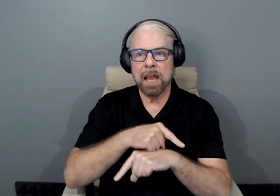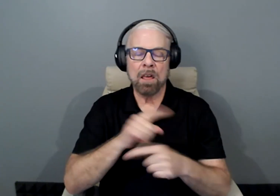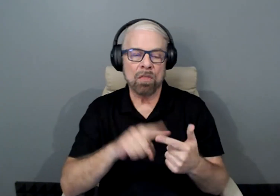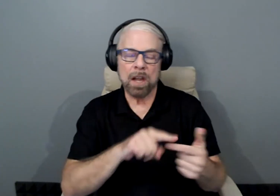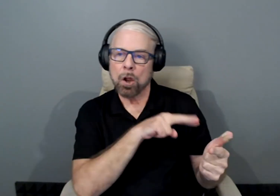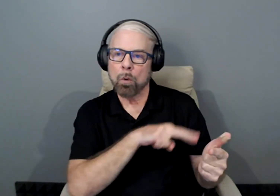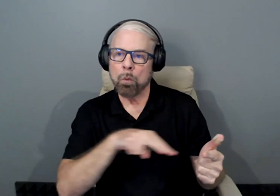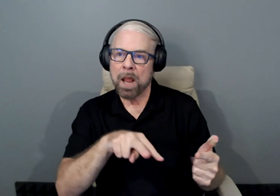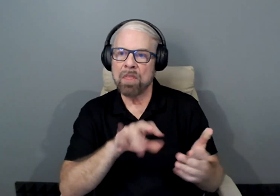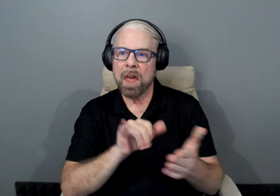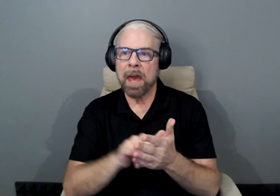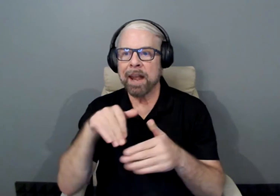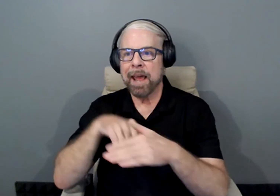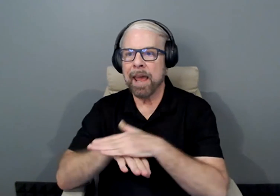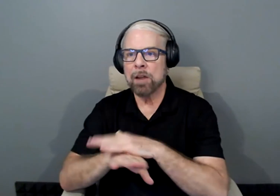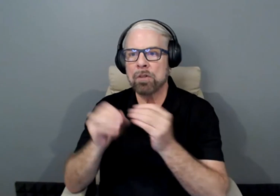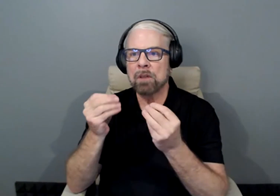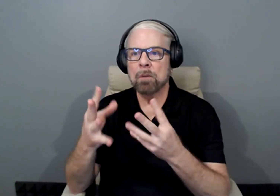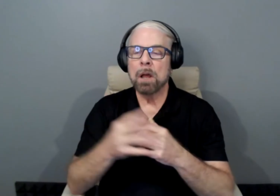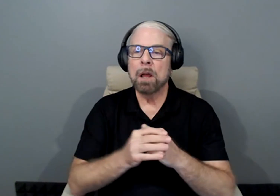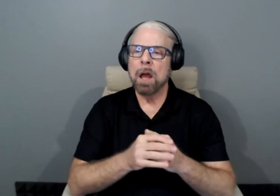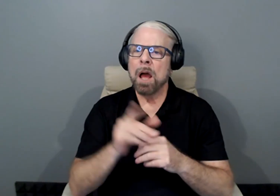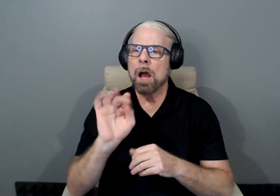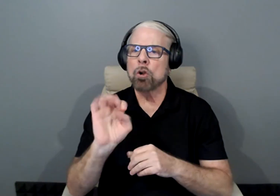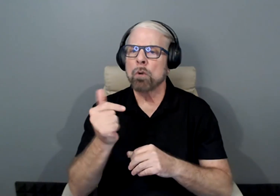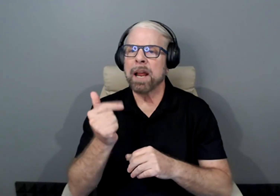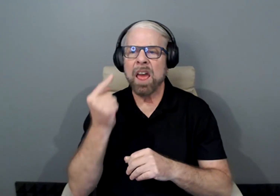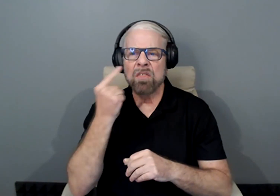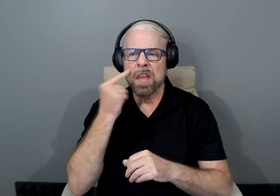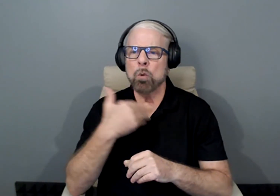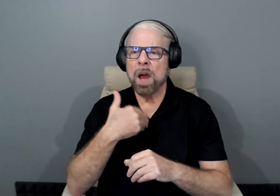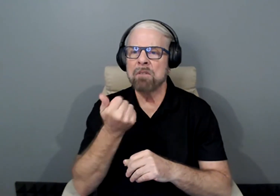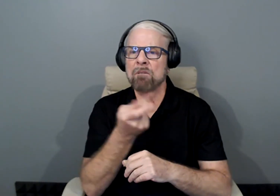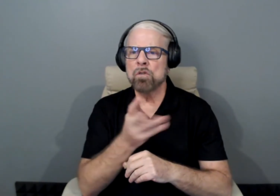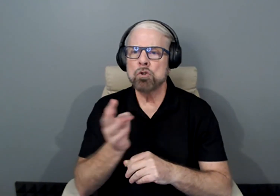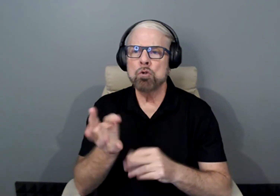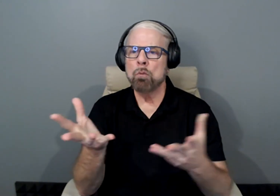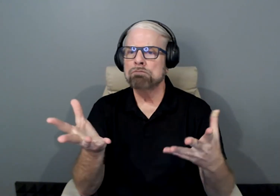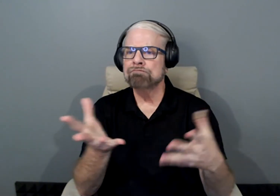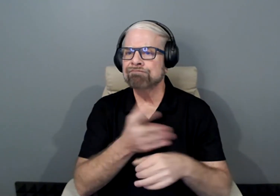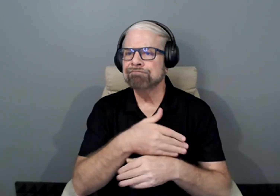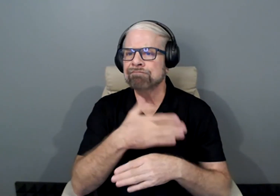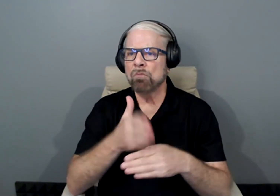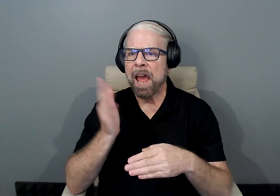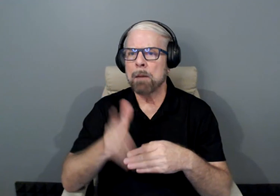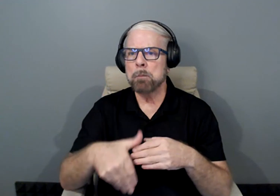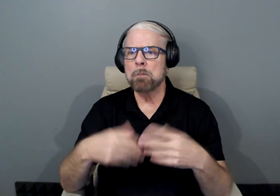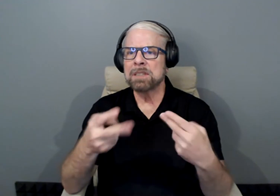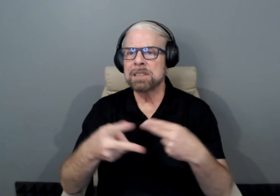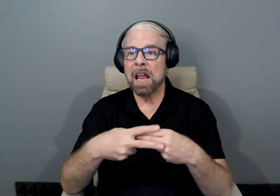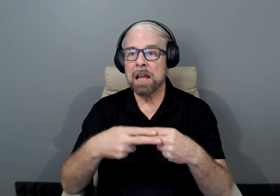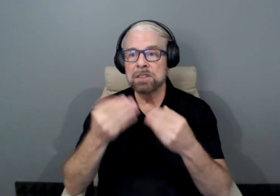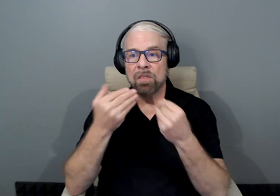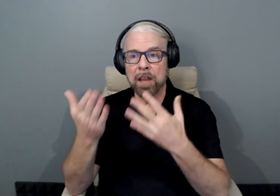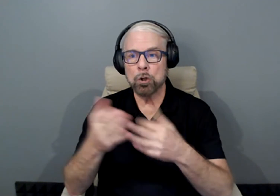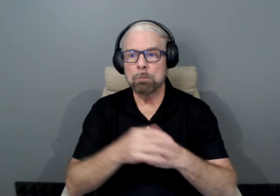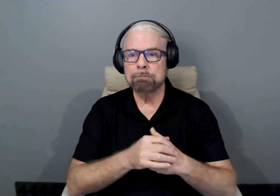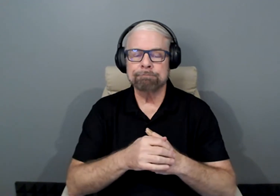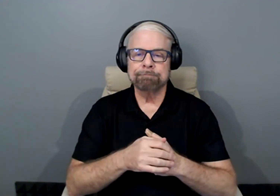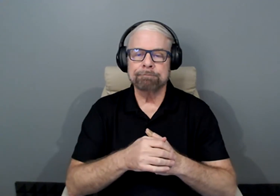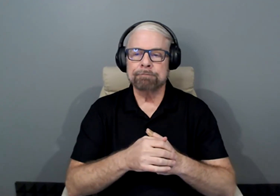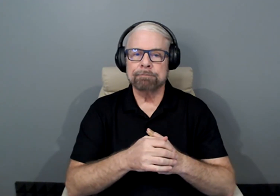Greg, I'll hand over to you. I think you have a few wrap-up slides to go over. Thanks, everybody.